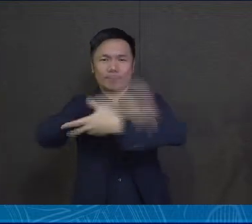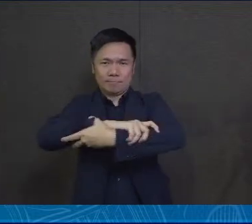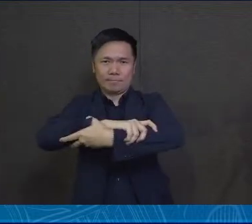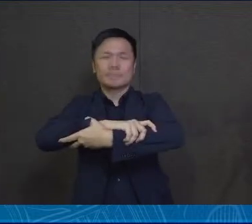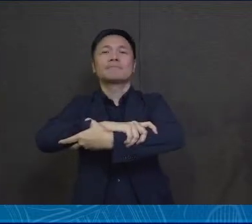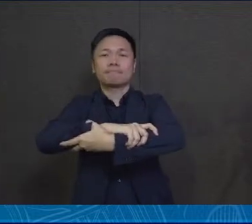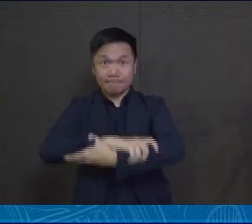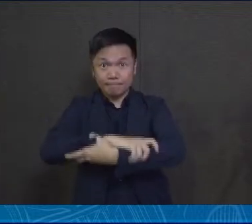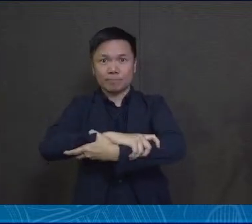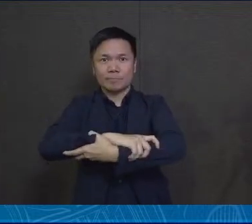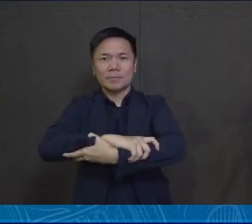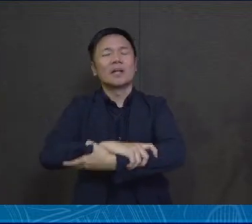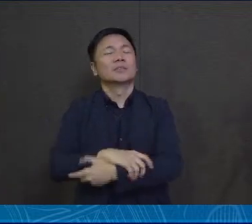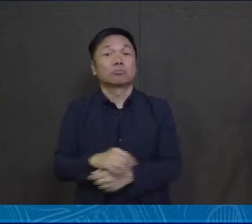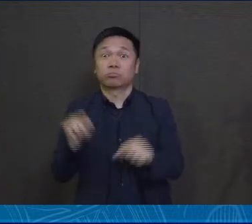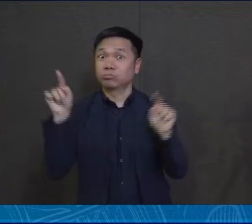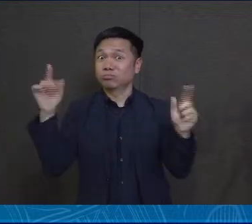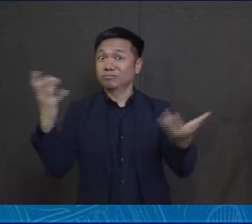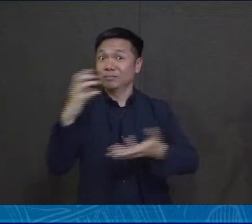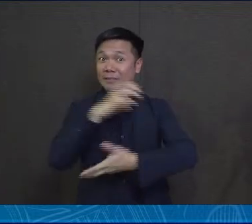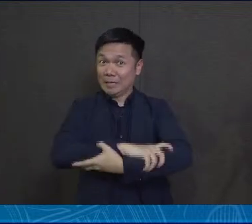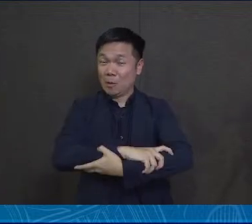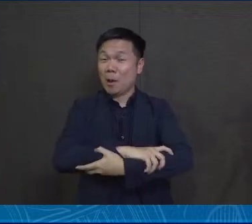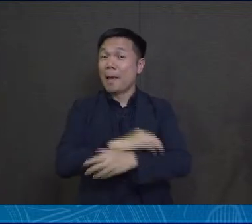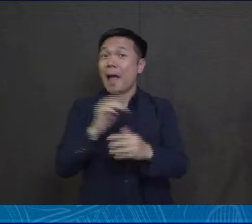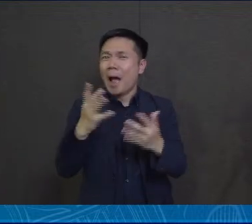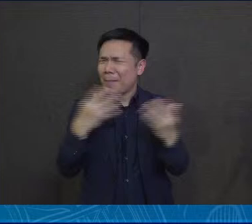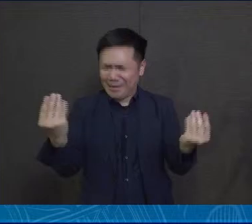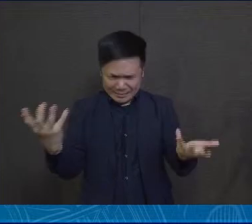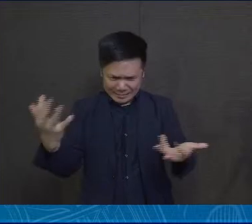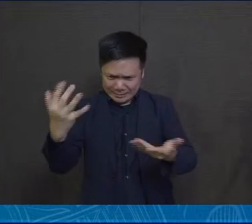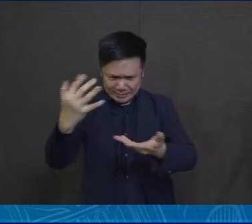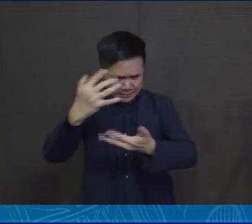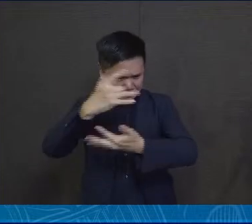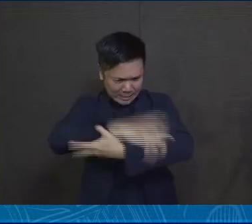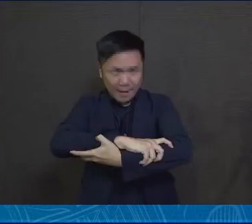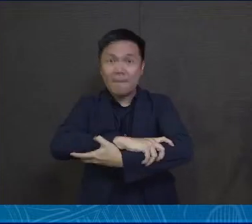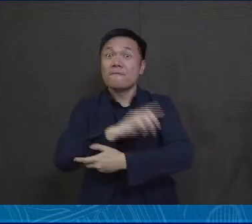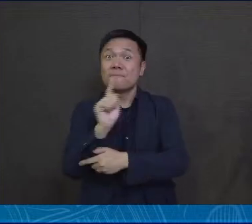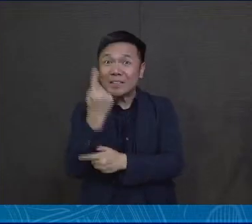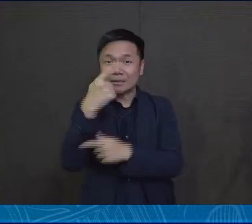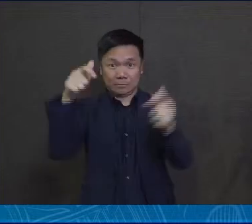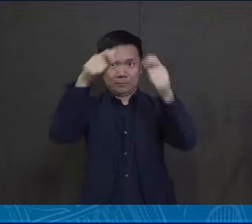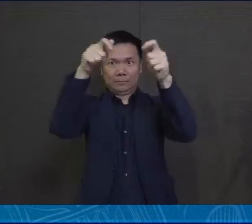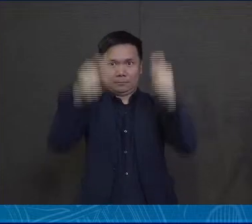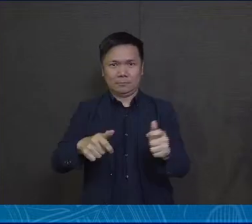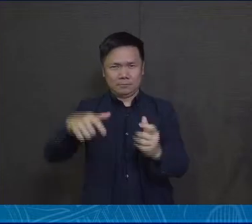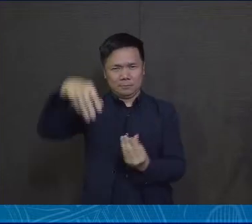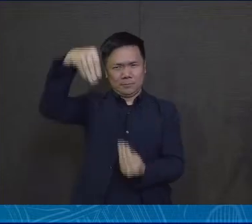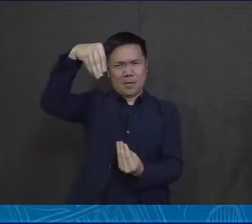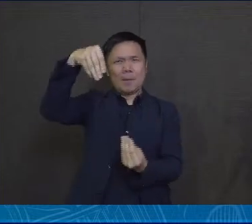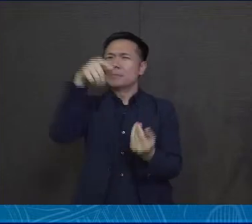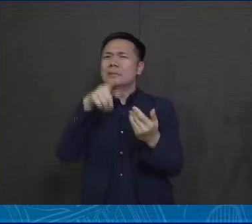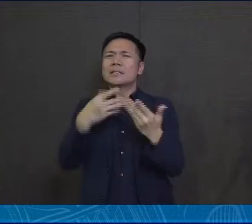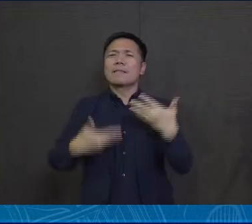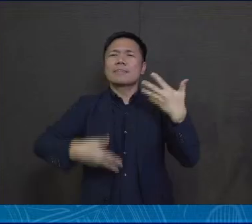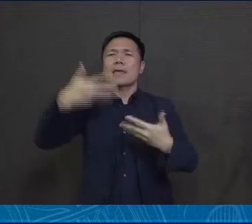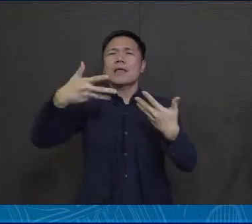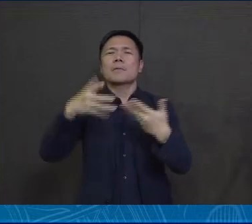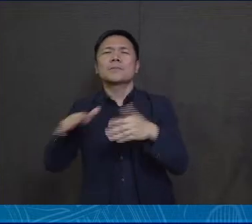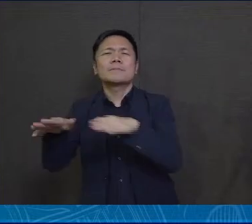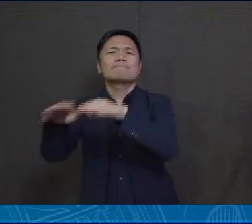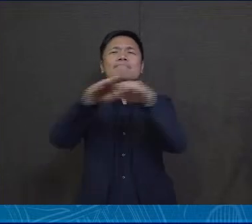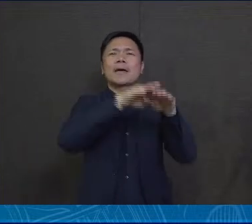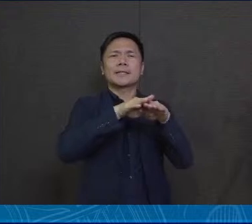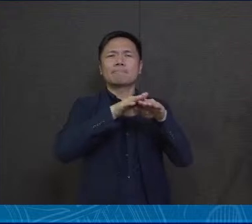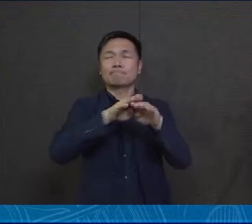towards creating a common data standards, for instance, as mentioned earlier, enabling greater data sharing between